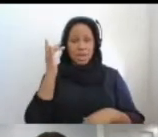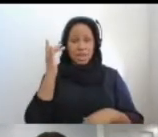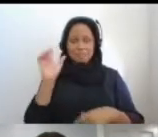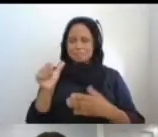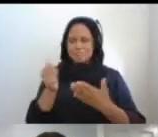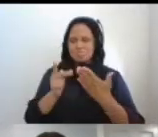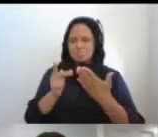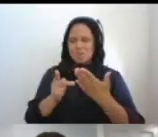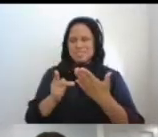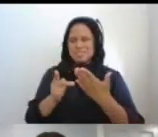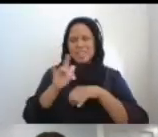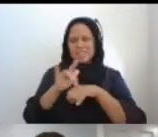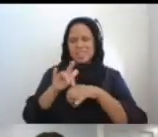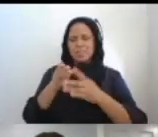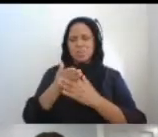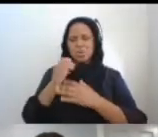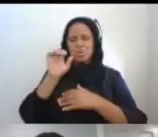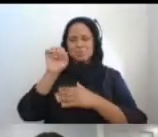through the state for food subsidies.